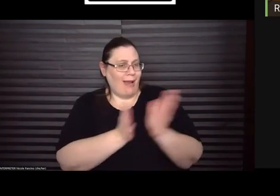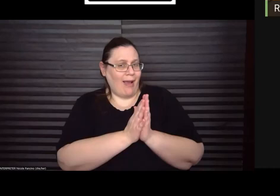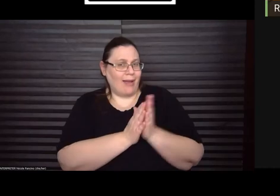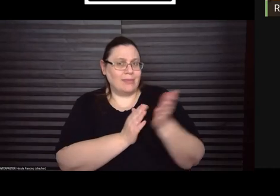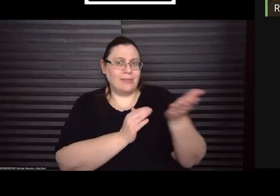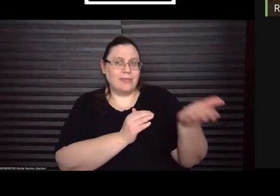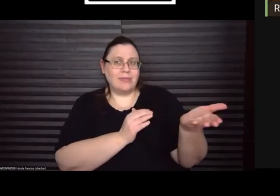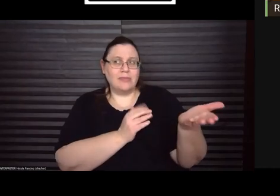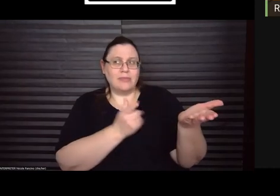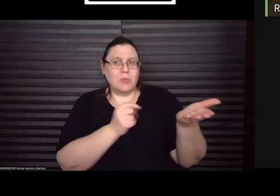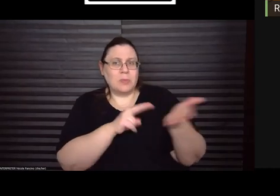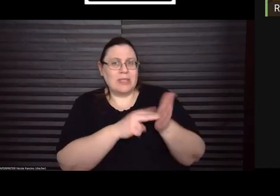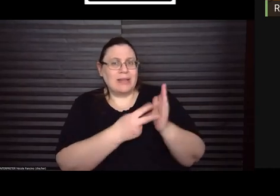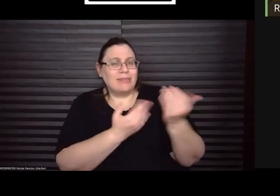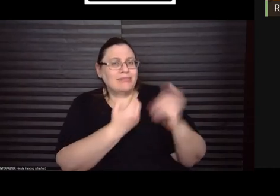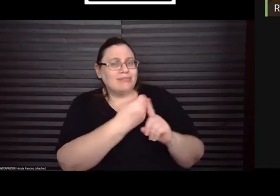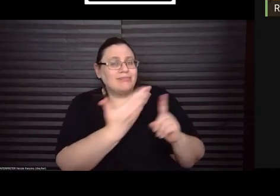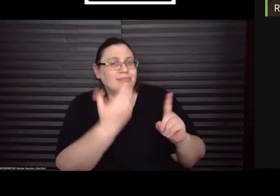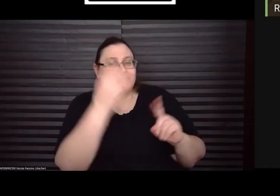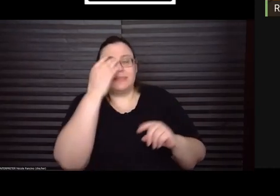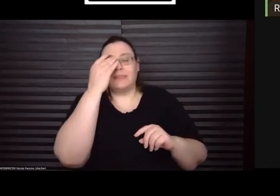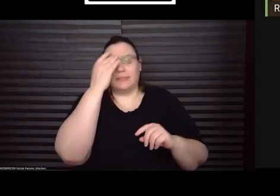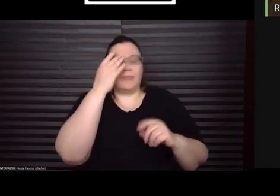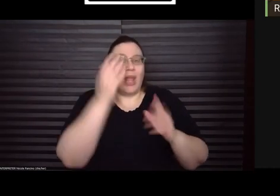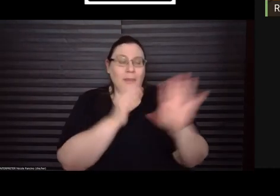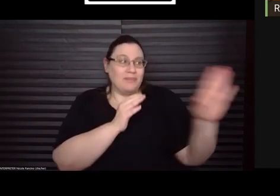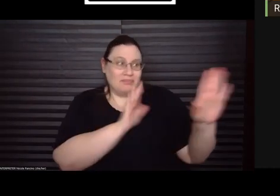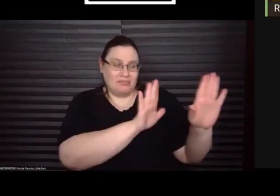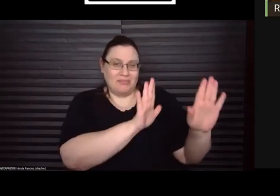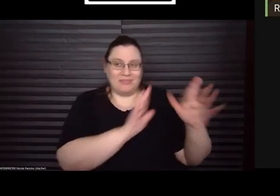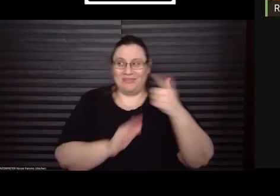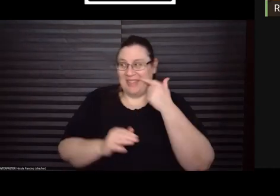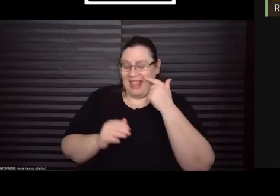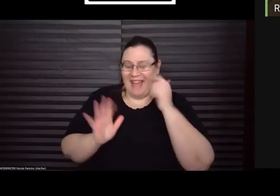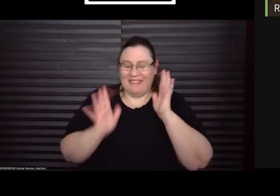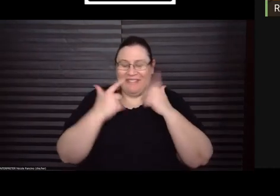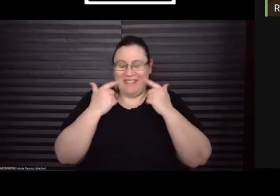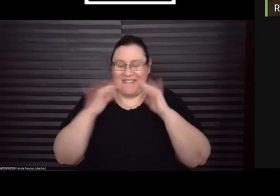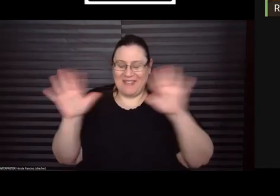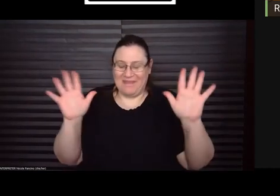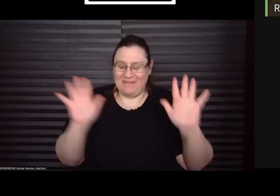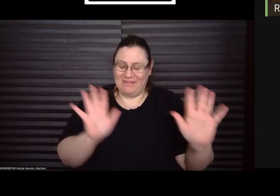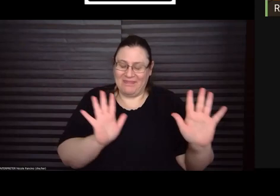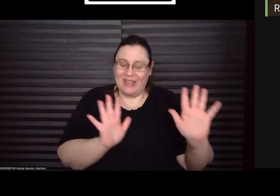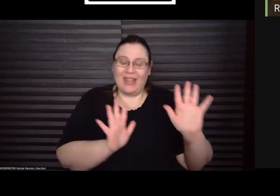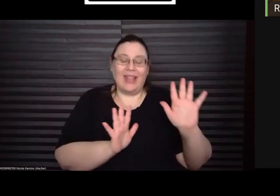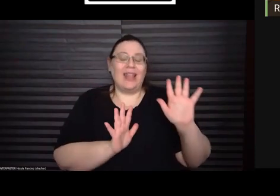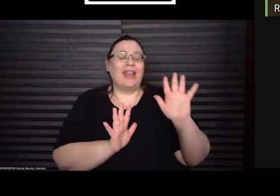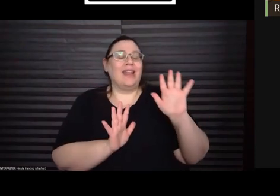is, what did you mean by that? Because